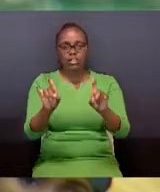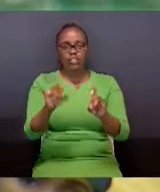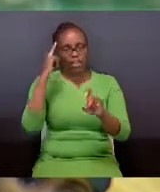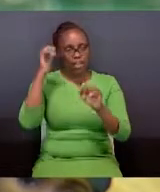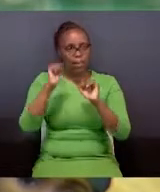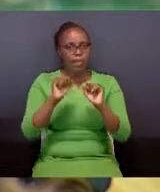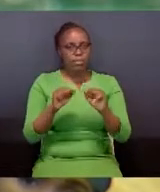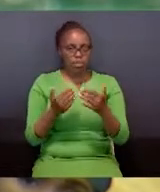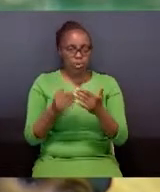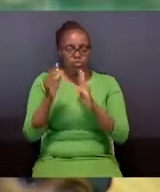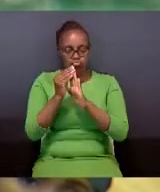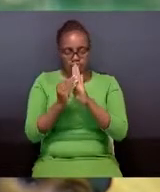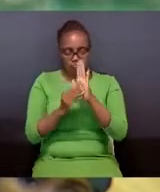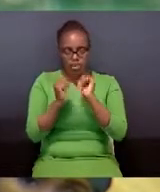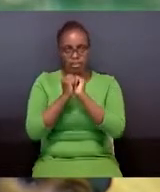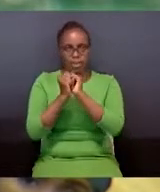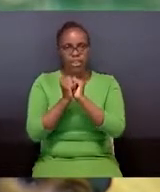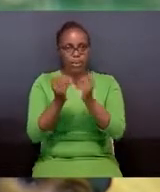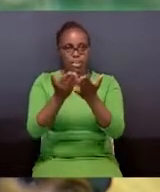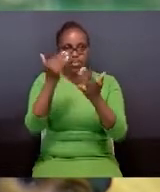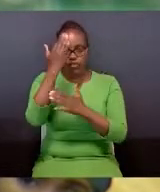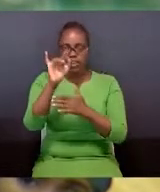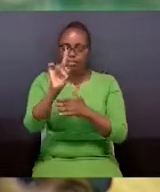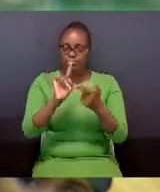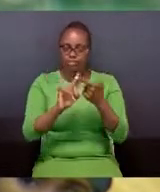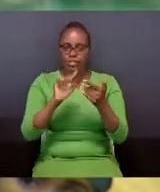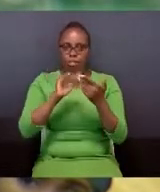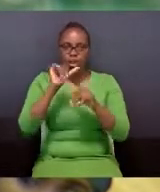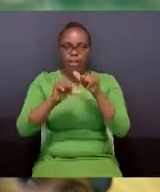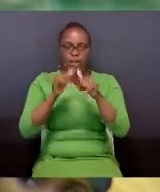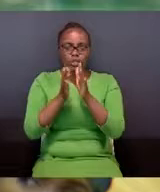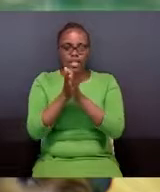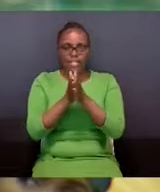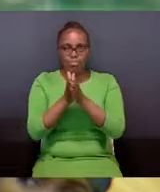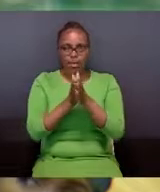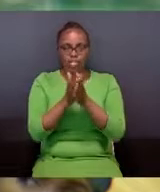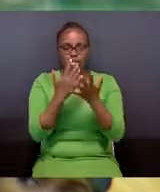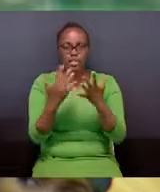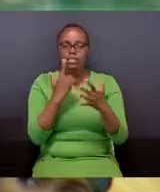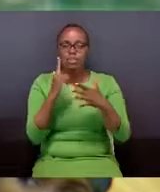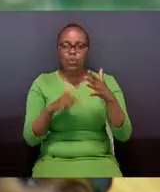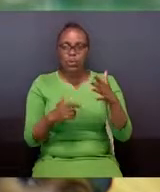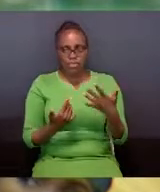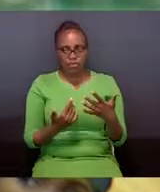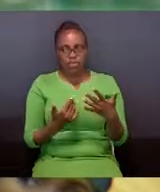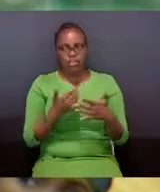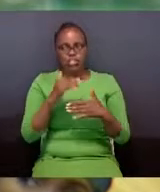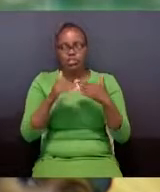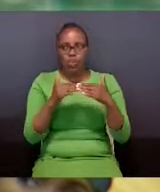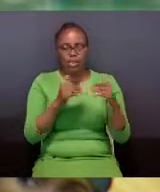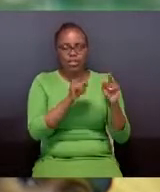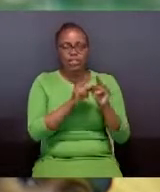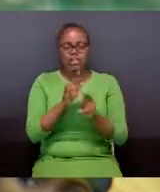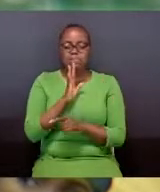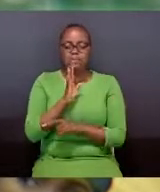can go with it, go through it with you. But the first one is really more of an inspirational one, right? She says that you all stand up here and you speak